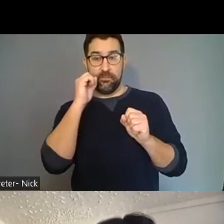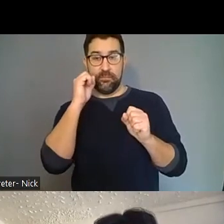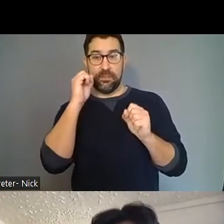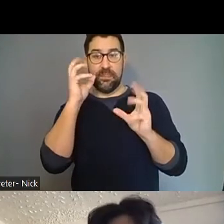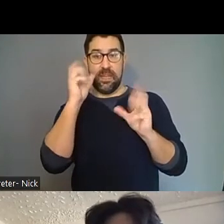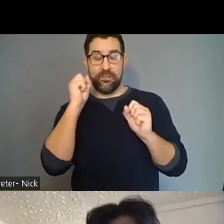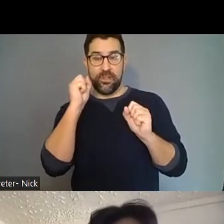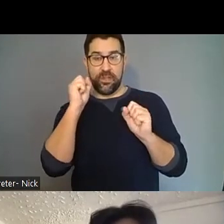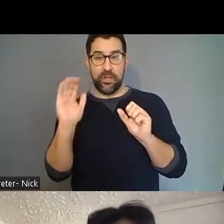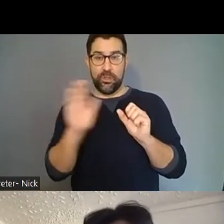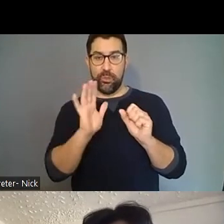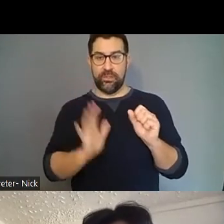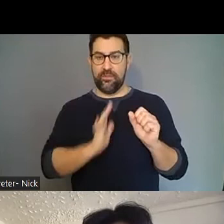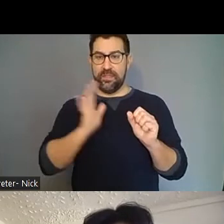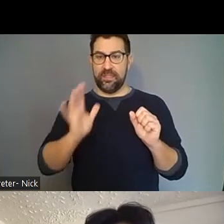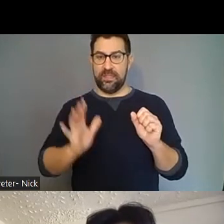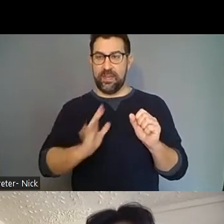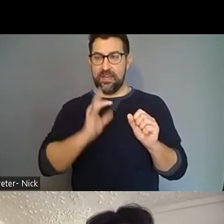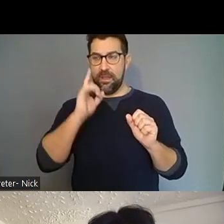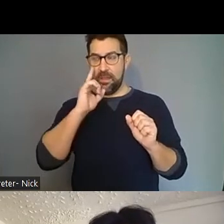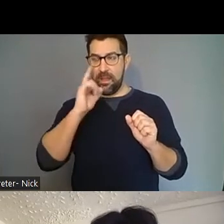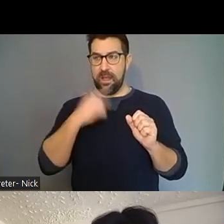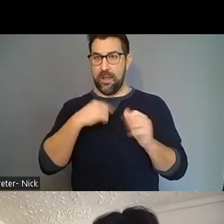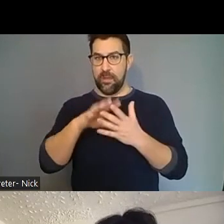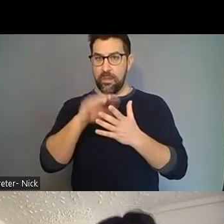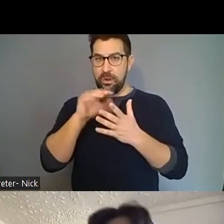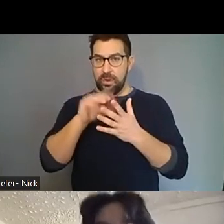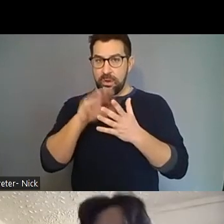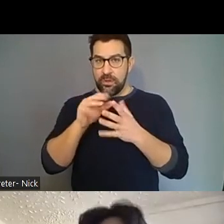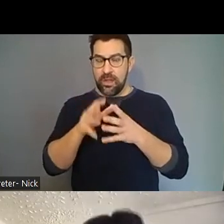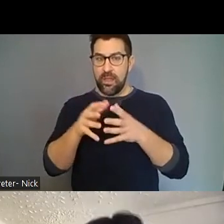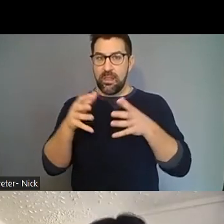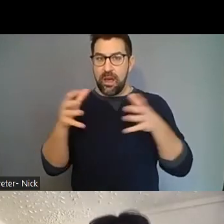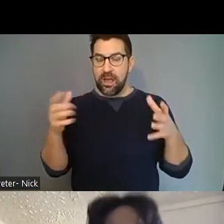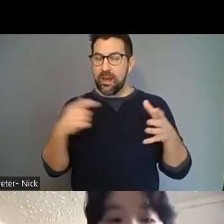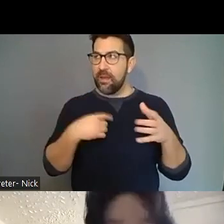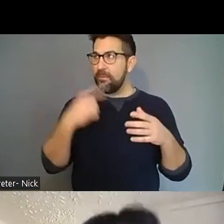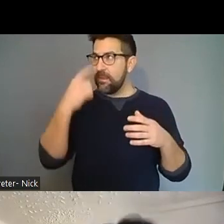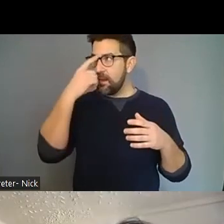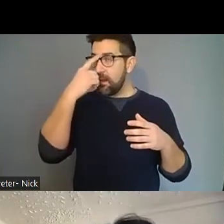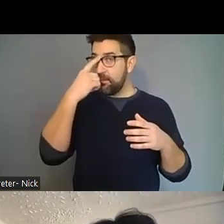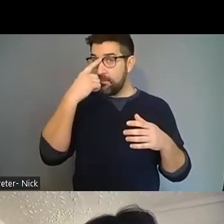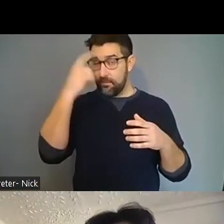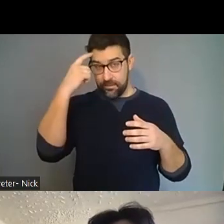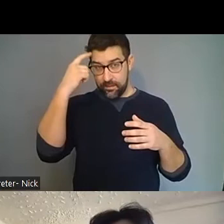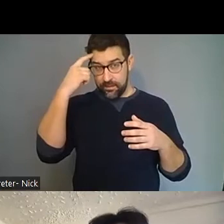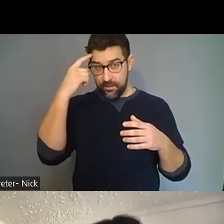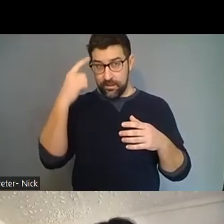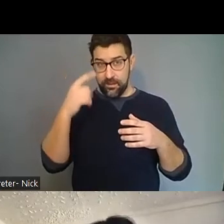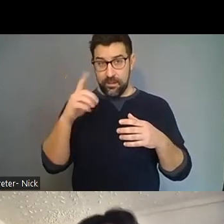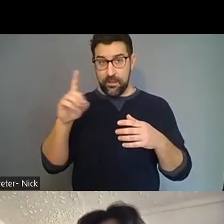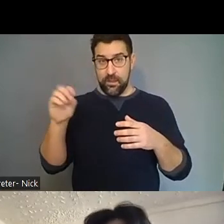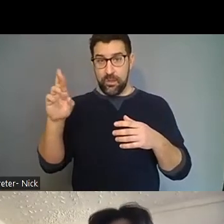your sophisticated thinking. I'm learning a lot. I'm thinking about both Dora